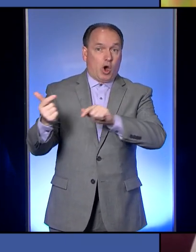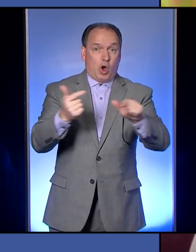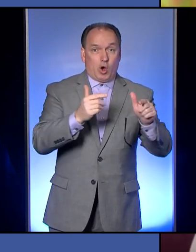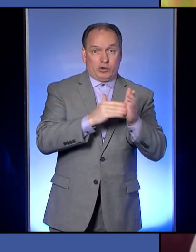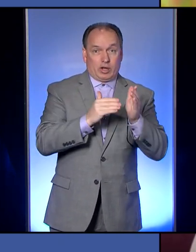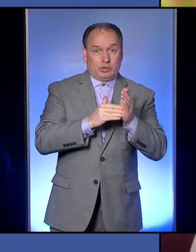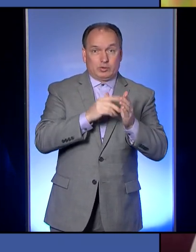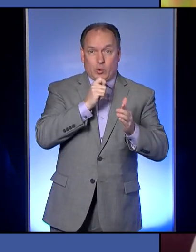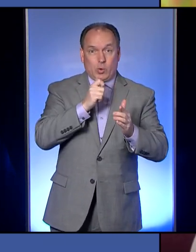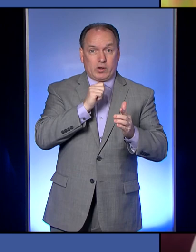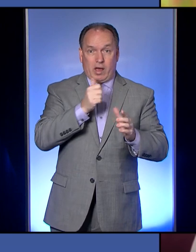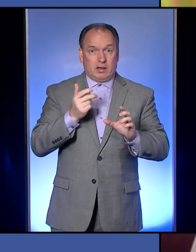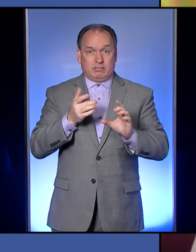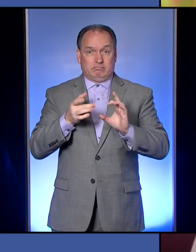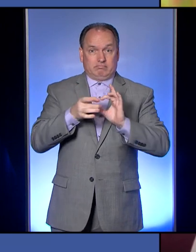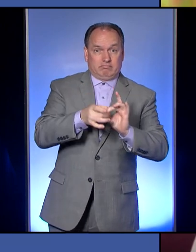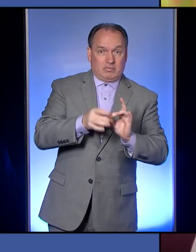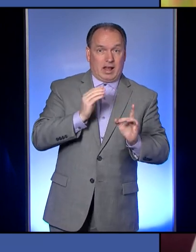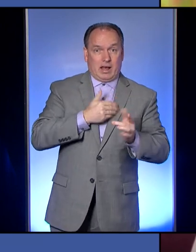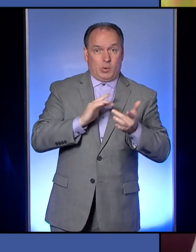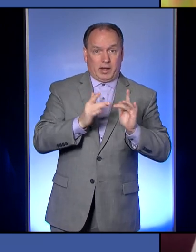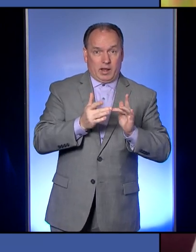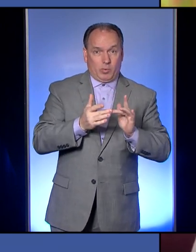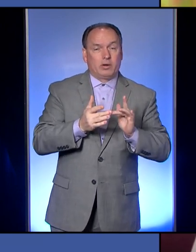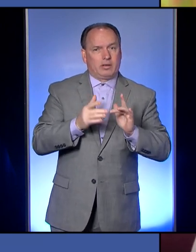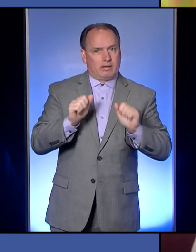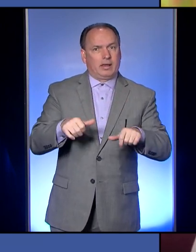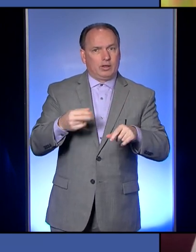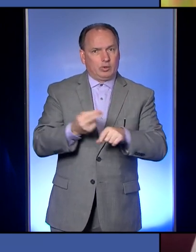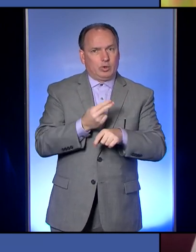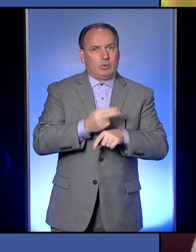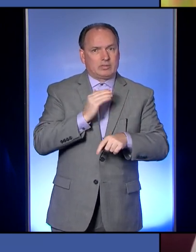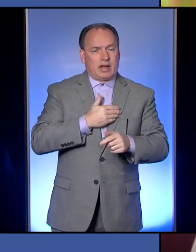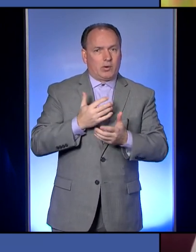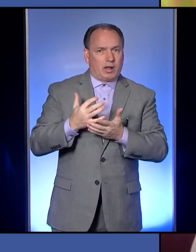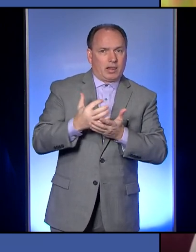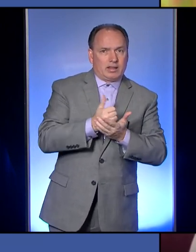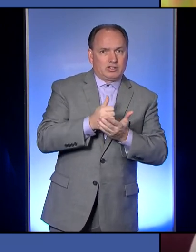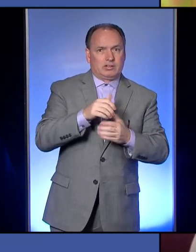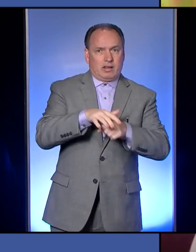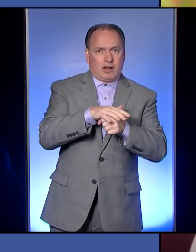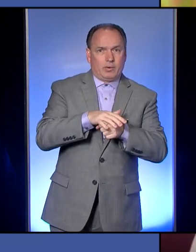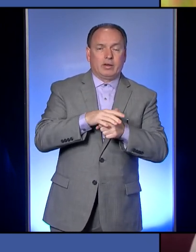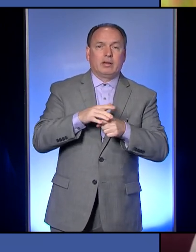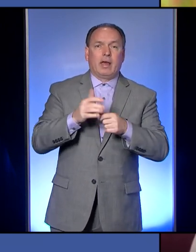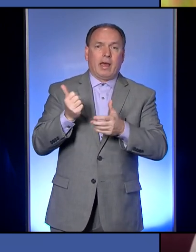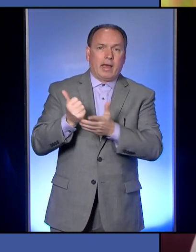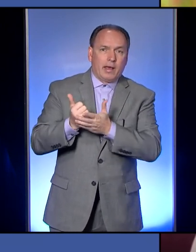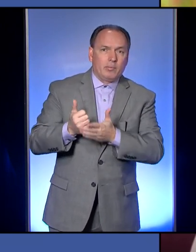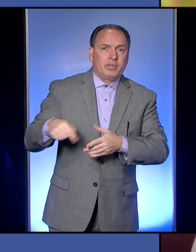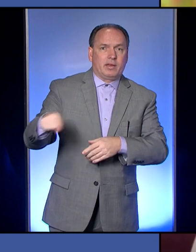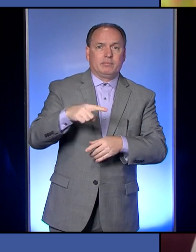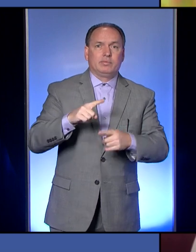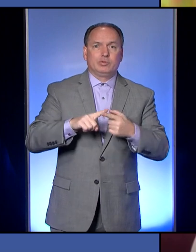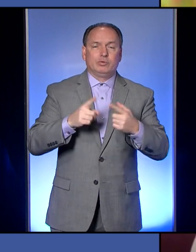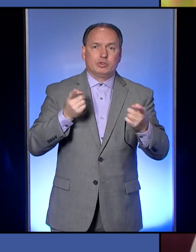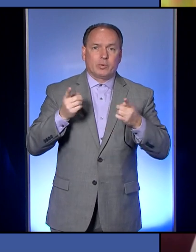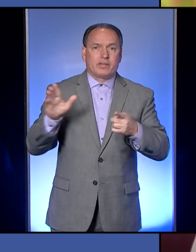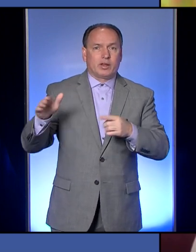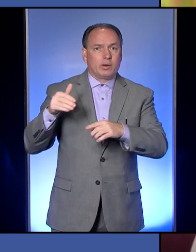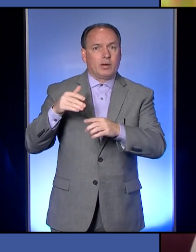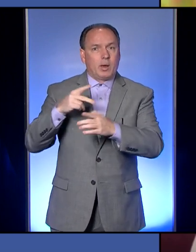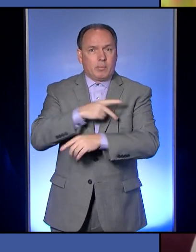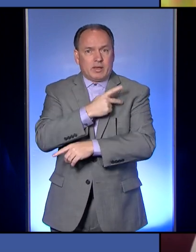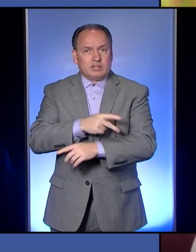affiliated with a system that's providing outpatient collection. And this will help them direct their patients with